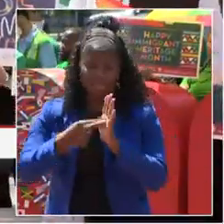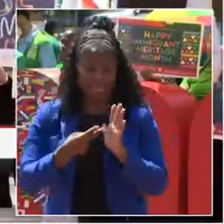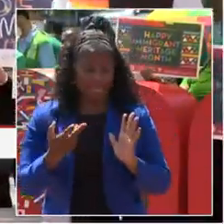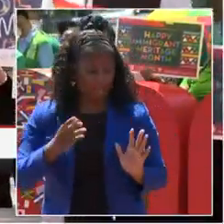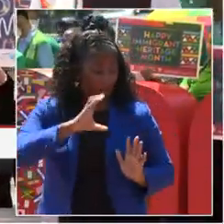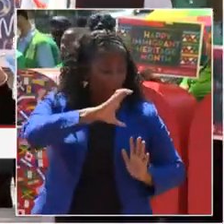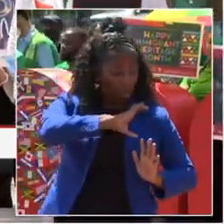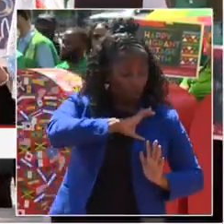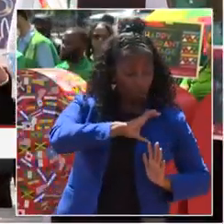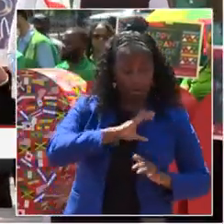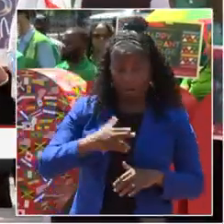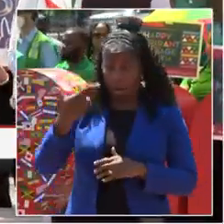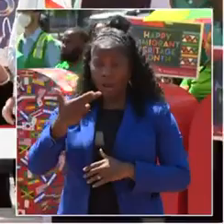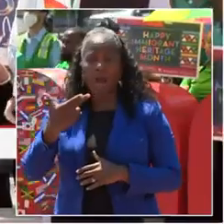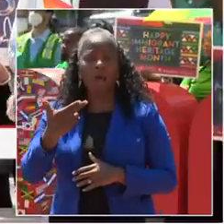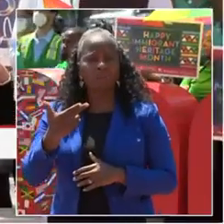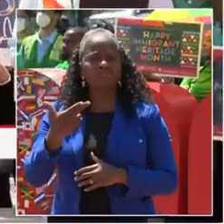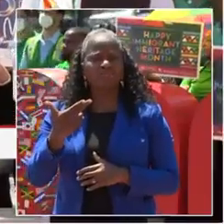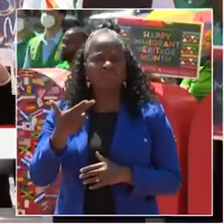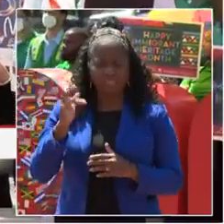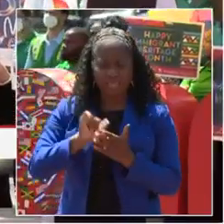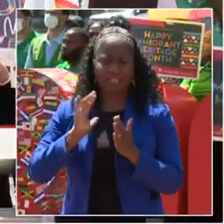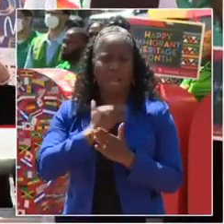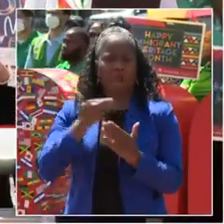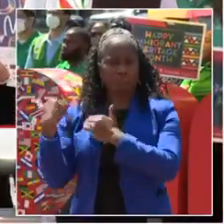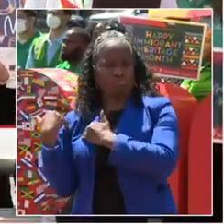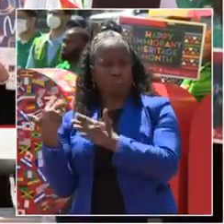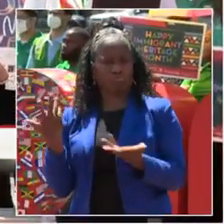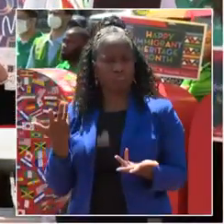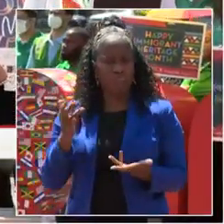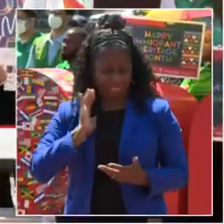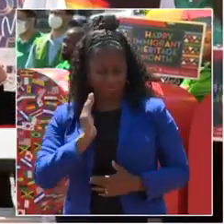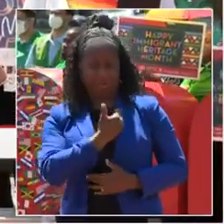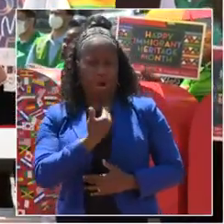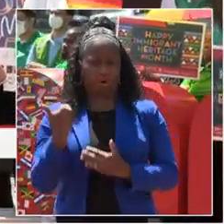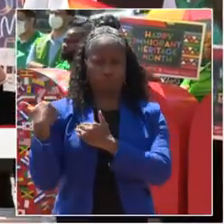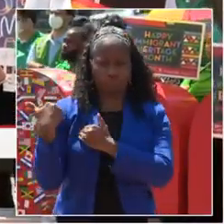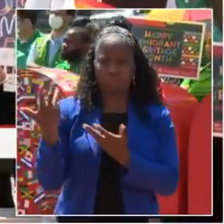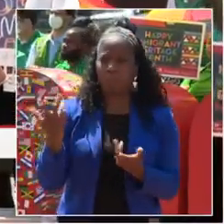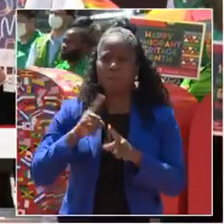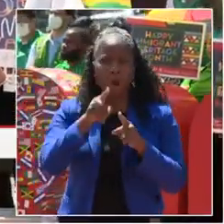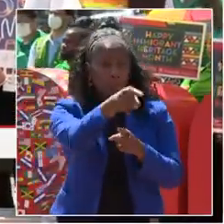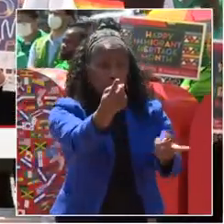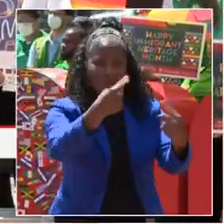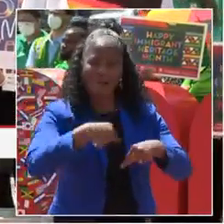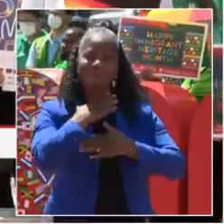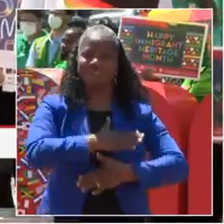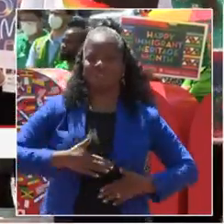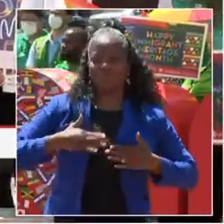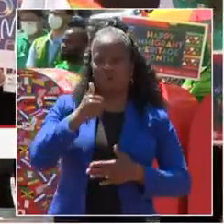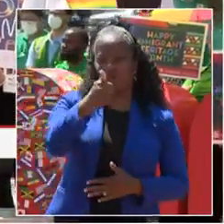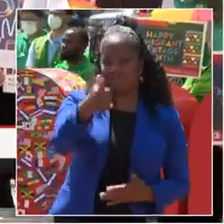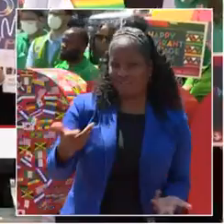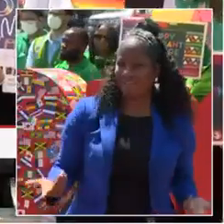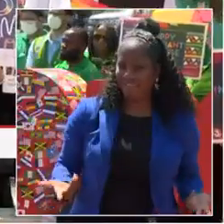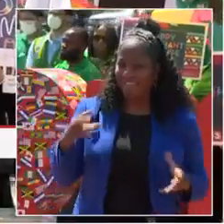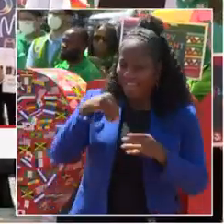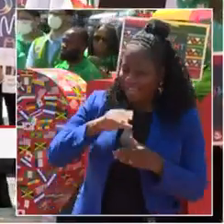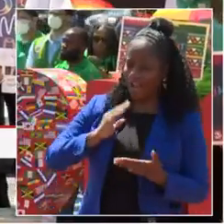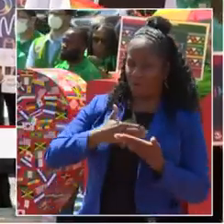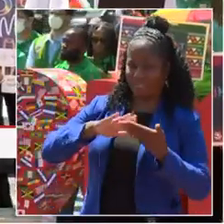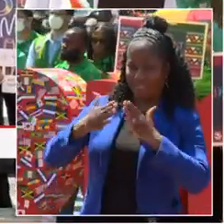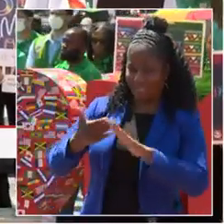the firearms, leave that to the Metropolitan Police Department. That's our responsibility. You just come and have a great time in our